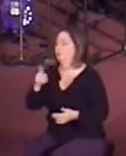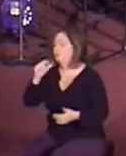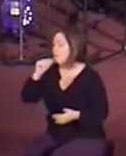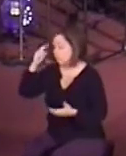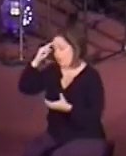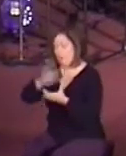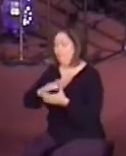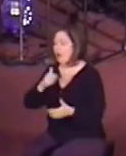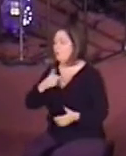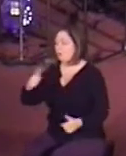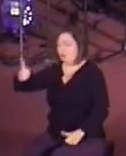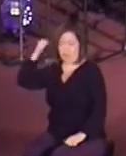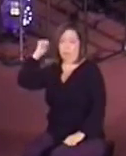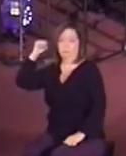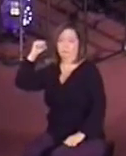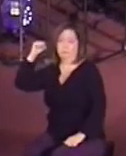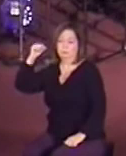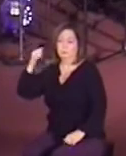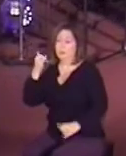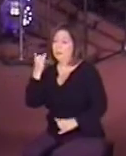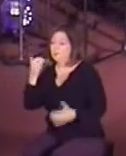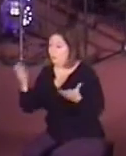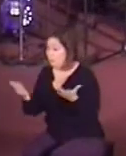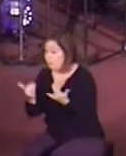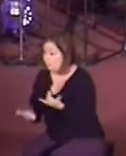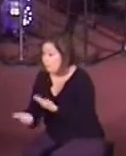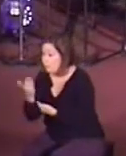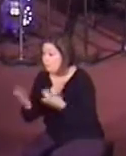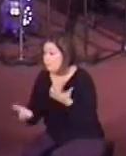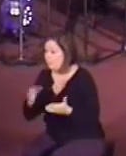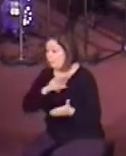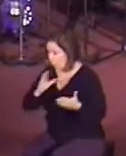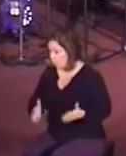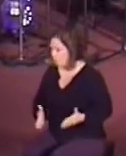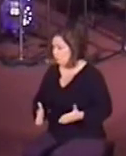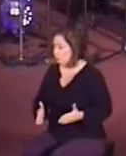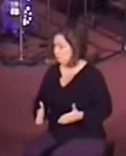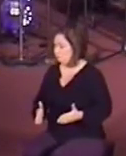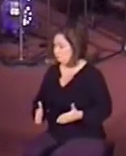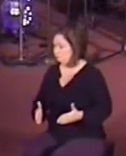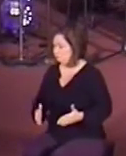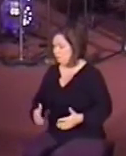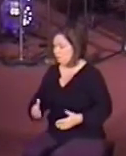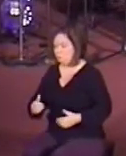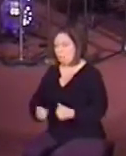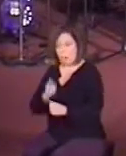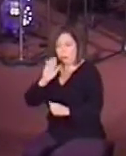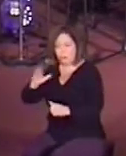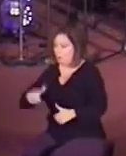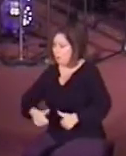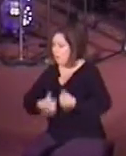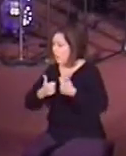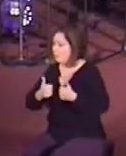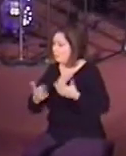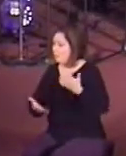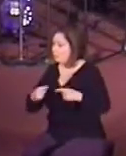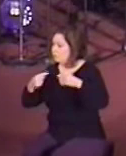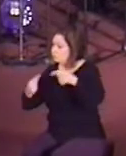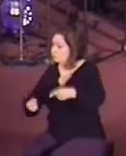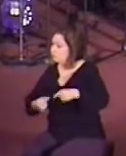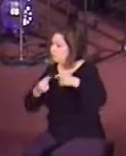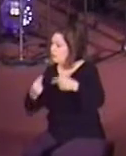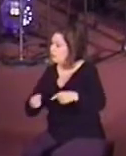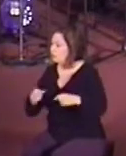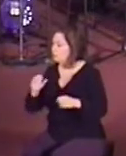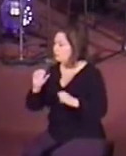I reject it. And so if you're here this morning, maybe you've been a Christian for the majority of your life, and maybe you're struggling with coming back to